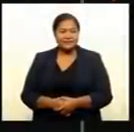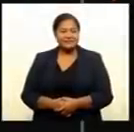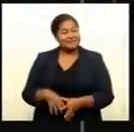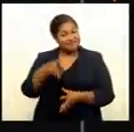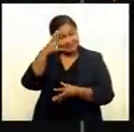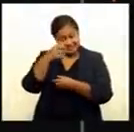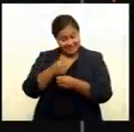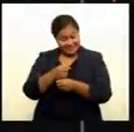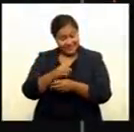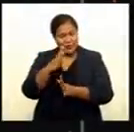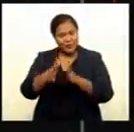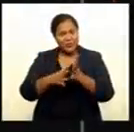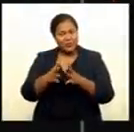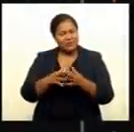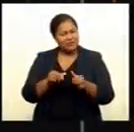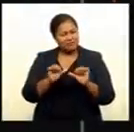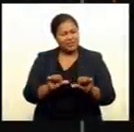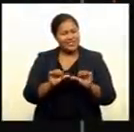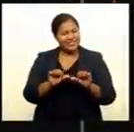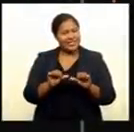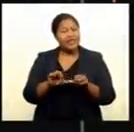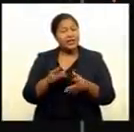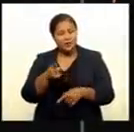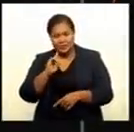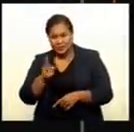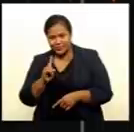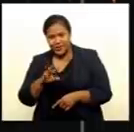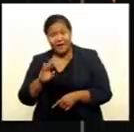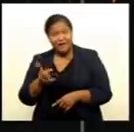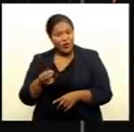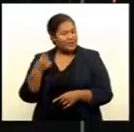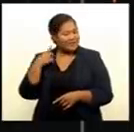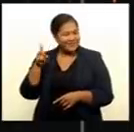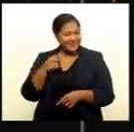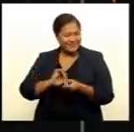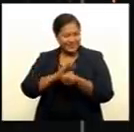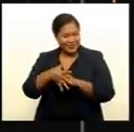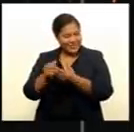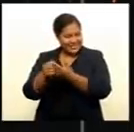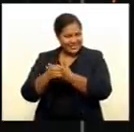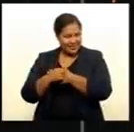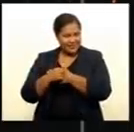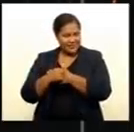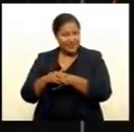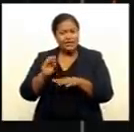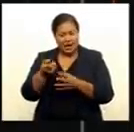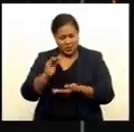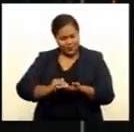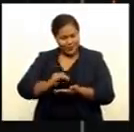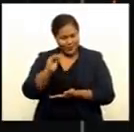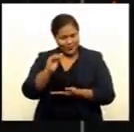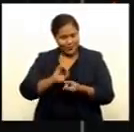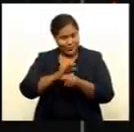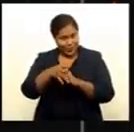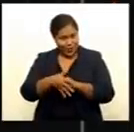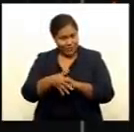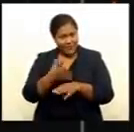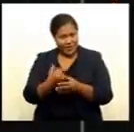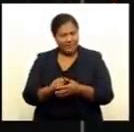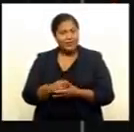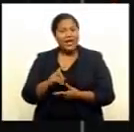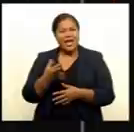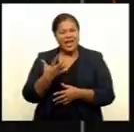Recapping our main stories, President sounds alarm over non-compliance, no end to rise in COVID cases, and calls